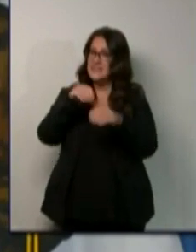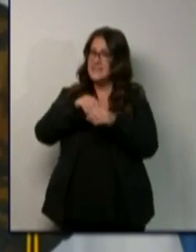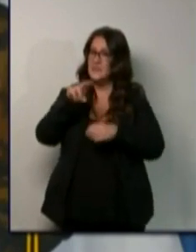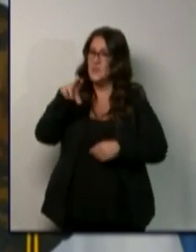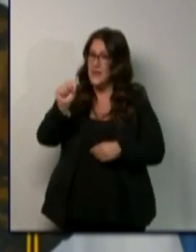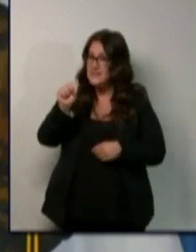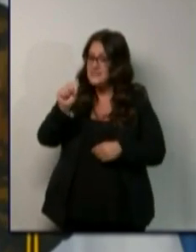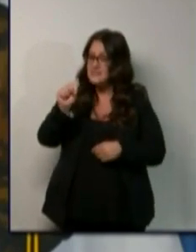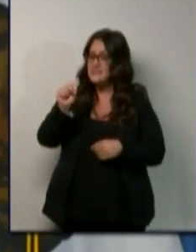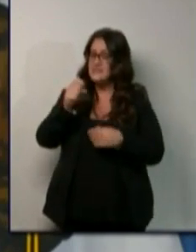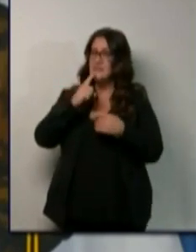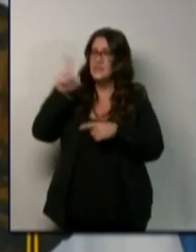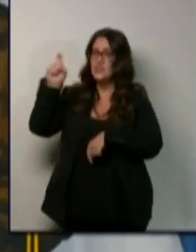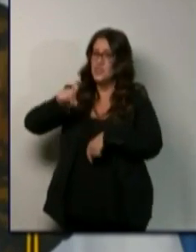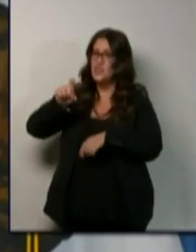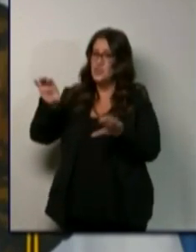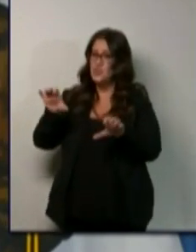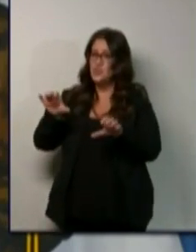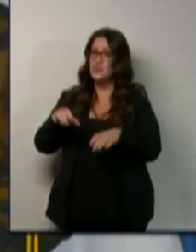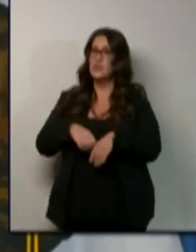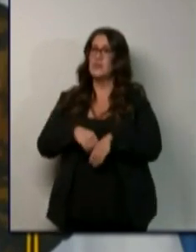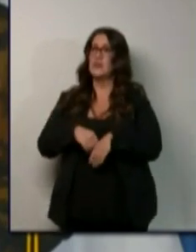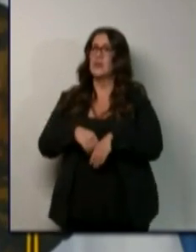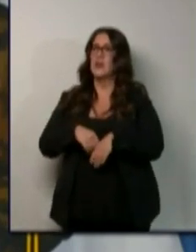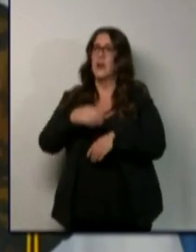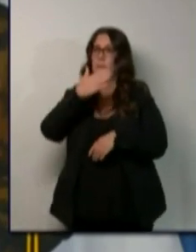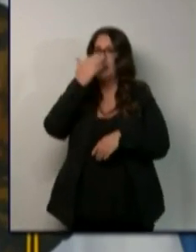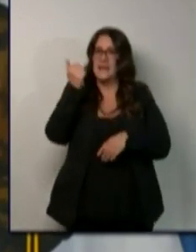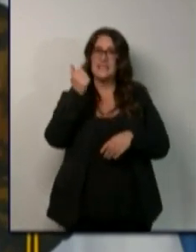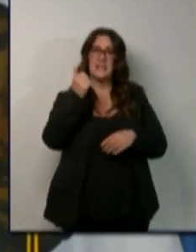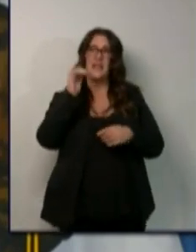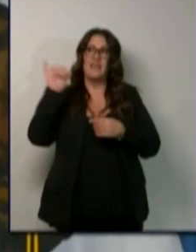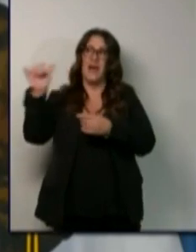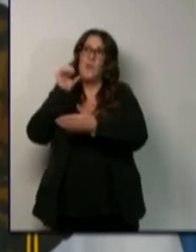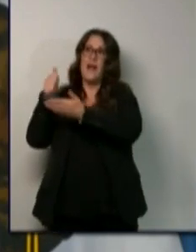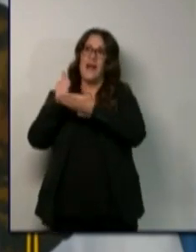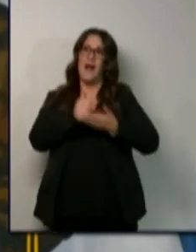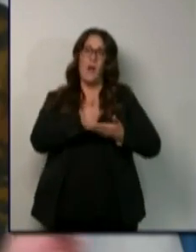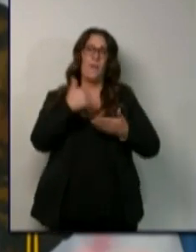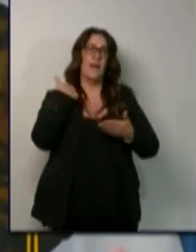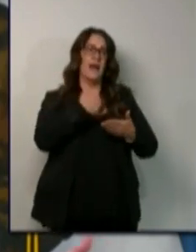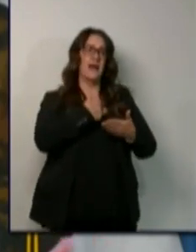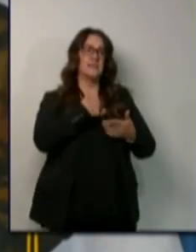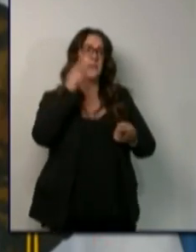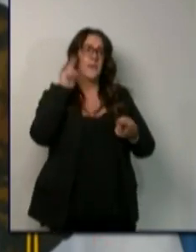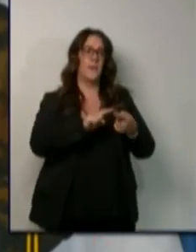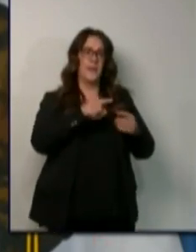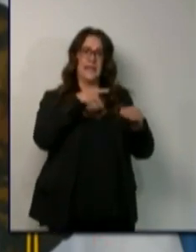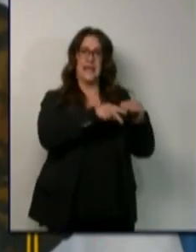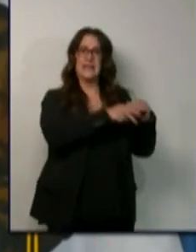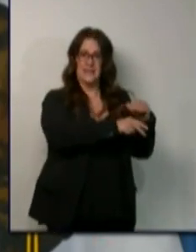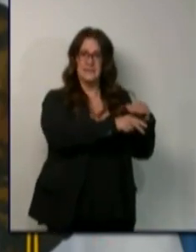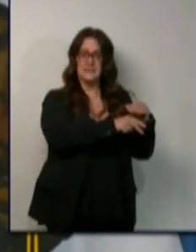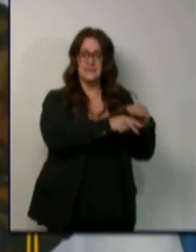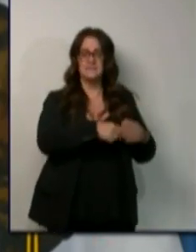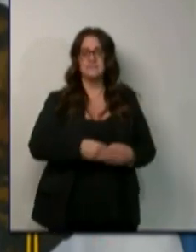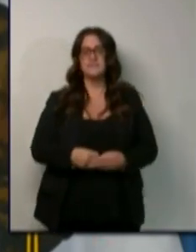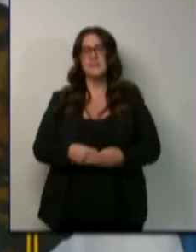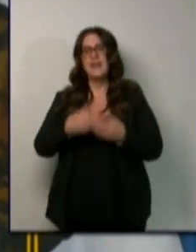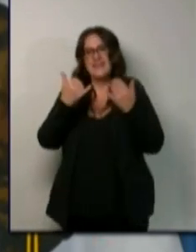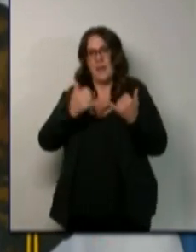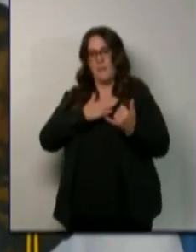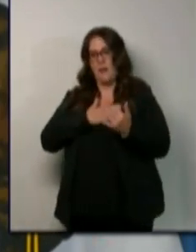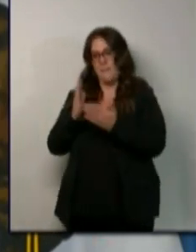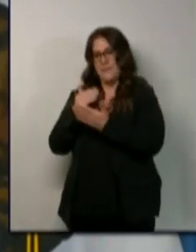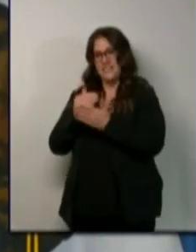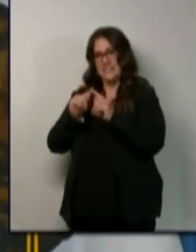this nation, that these cuts would go away. And when I list off, and we're going to have Keeley and my budget team come up